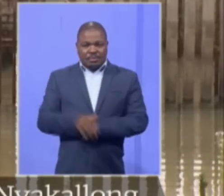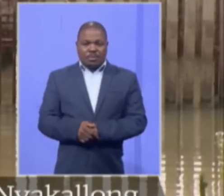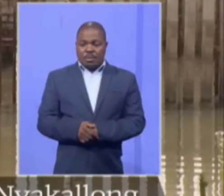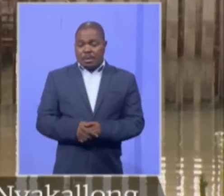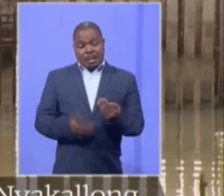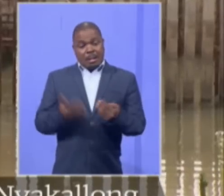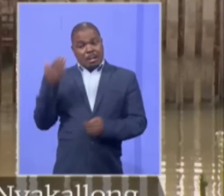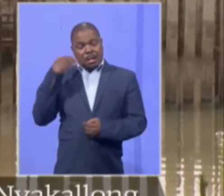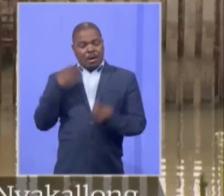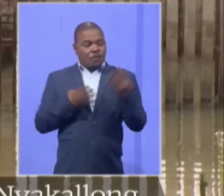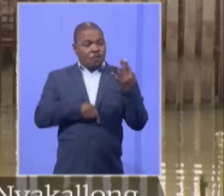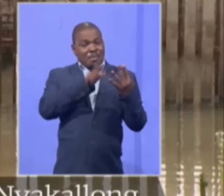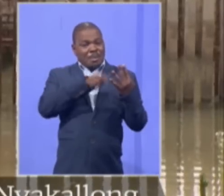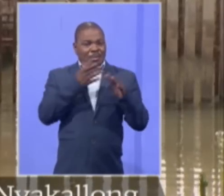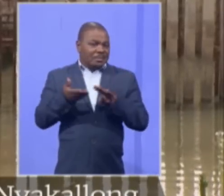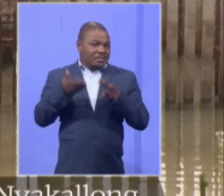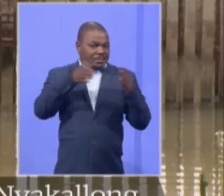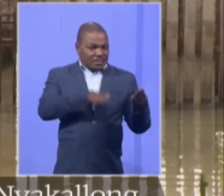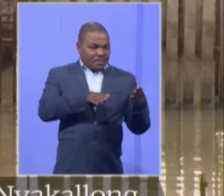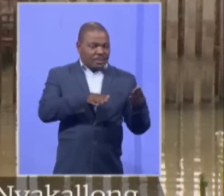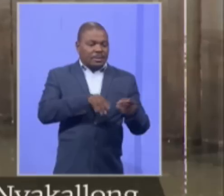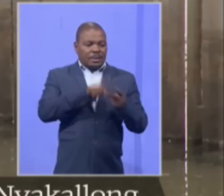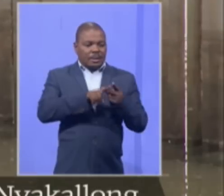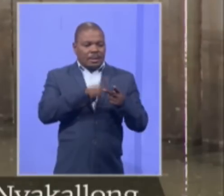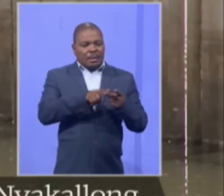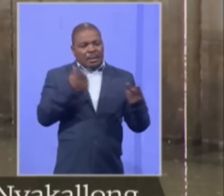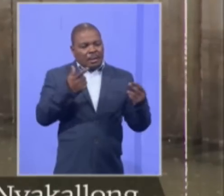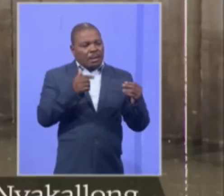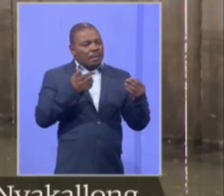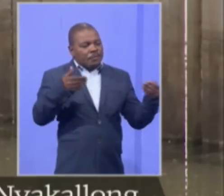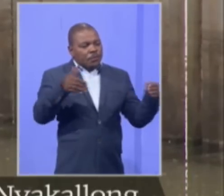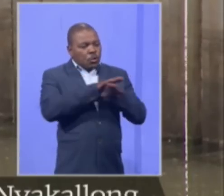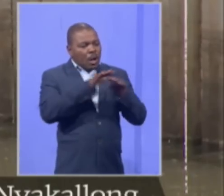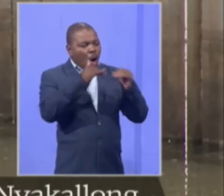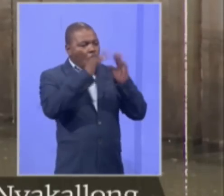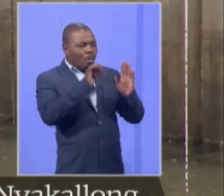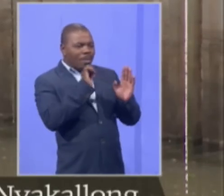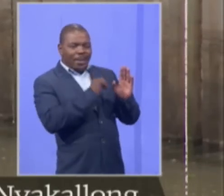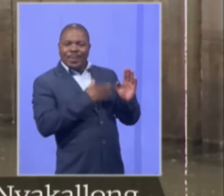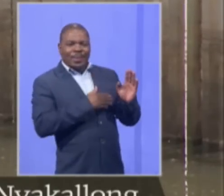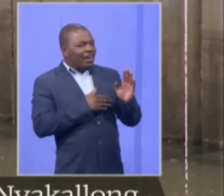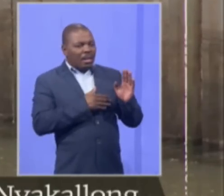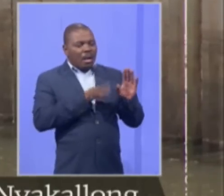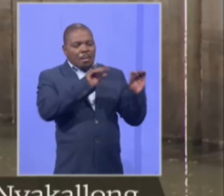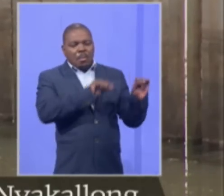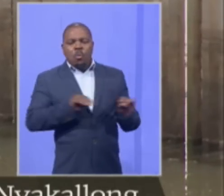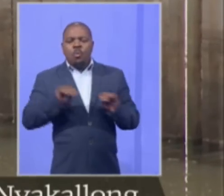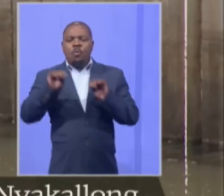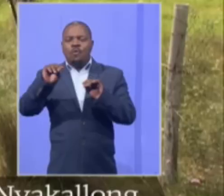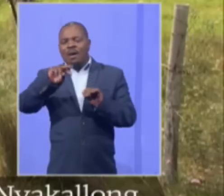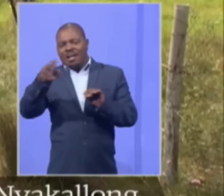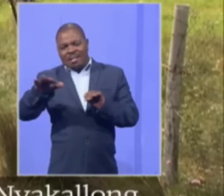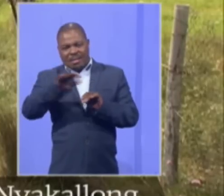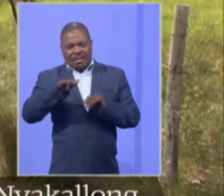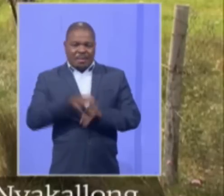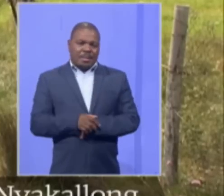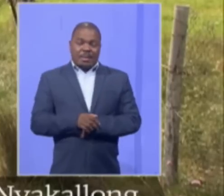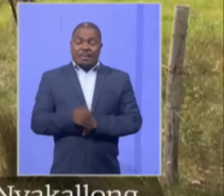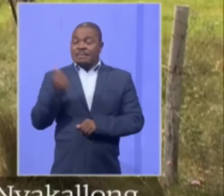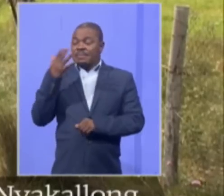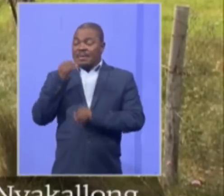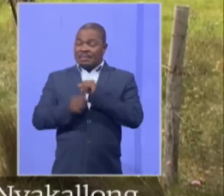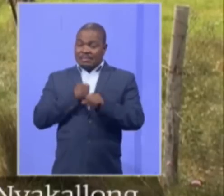ile go ba tlhokofala go ena le gore tirelo ya poloko e sware magaeng a bona ile ya swarela ka magaeng a bobona. Mengwaga e 5 ya go